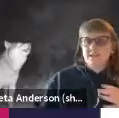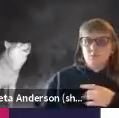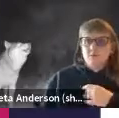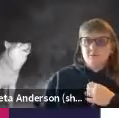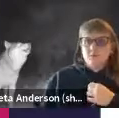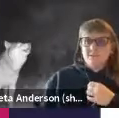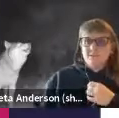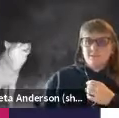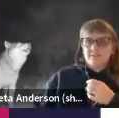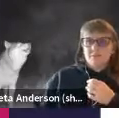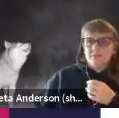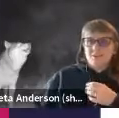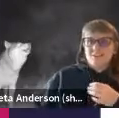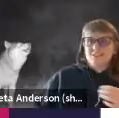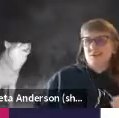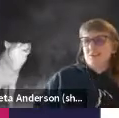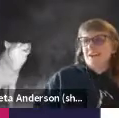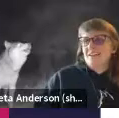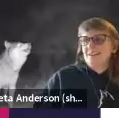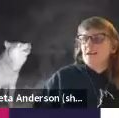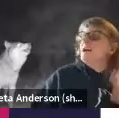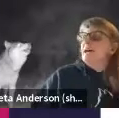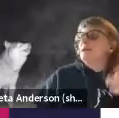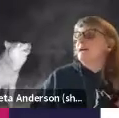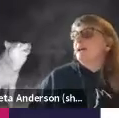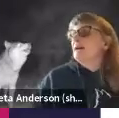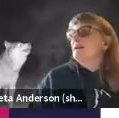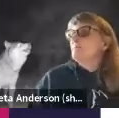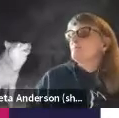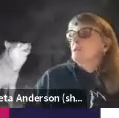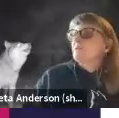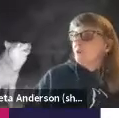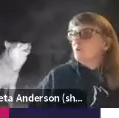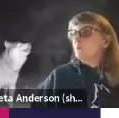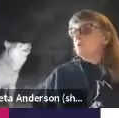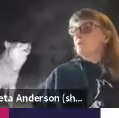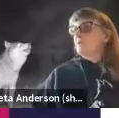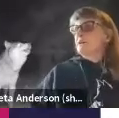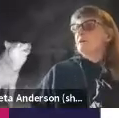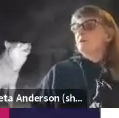I just had a weird noise. I don't know if you guys heard that. Anyway,